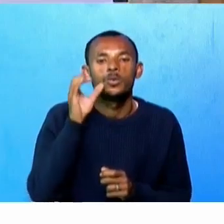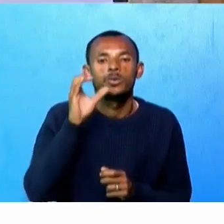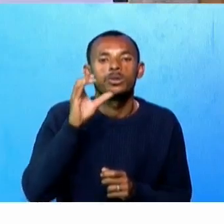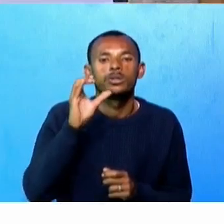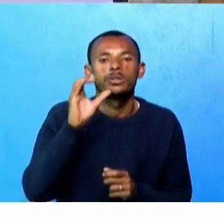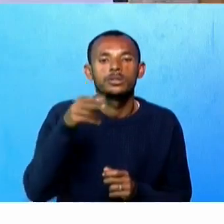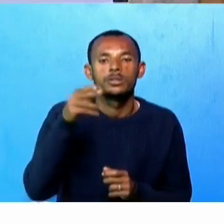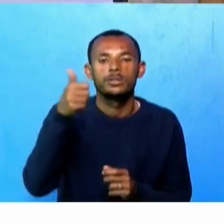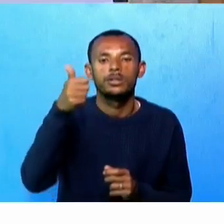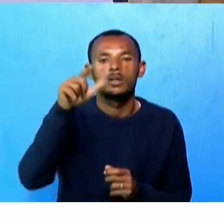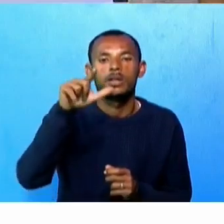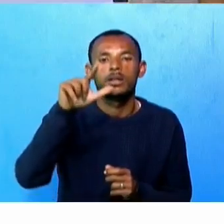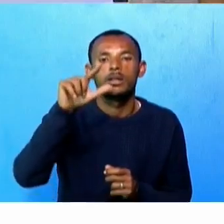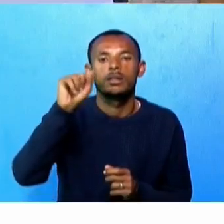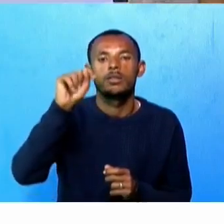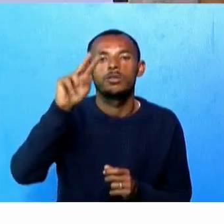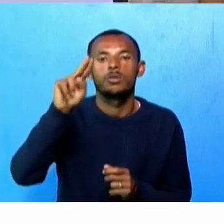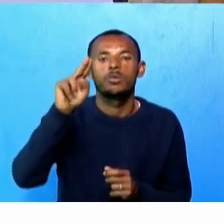received